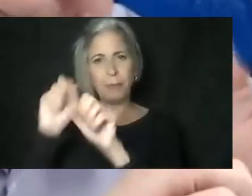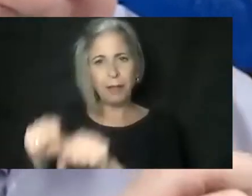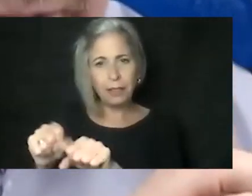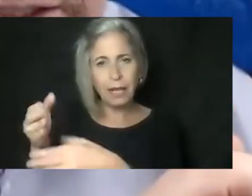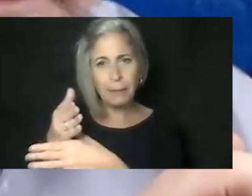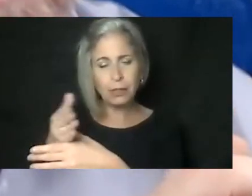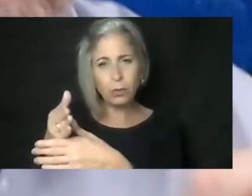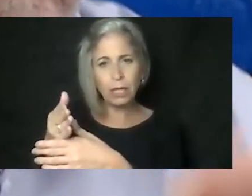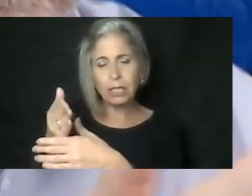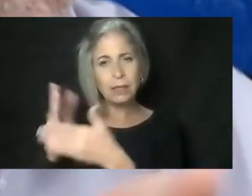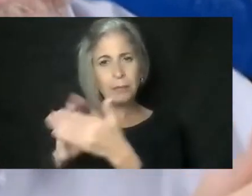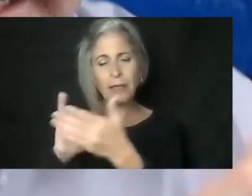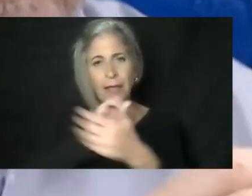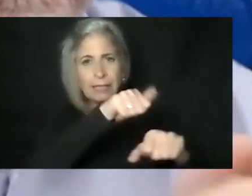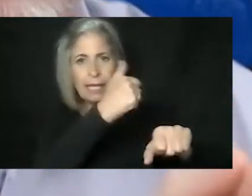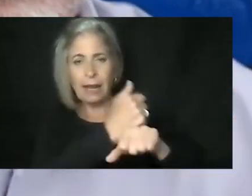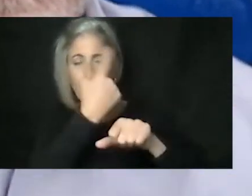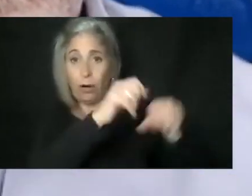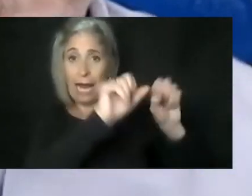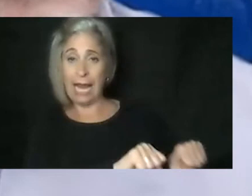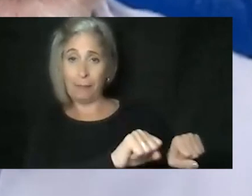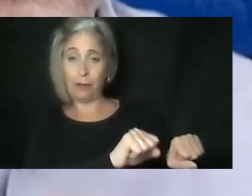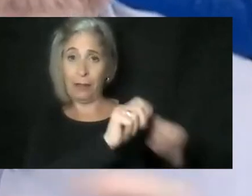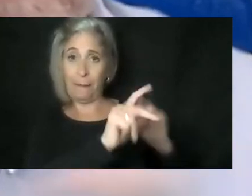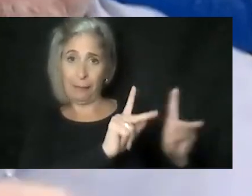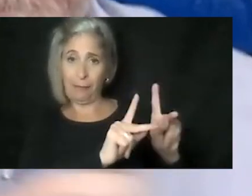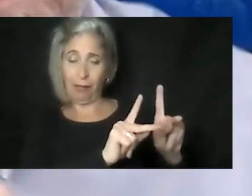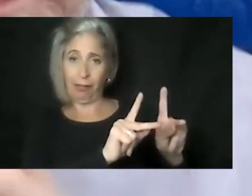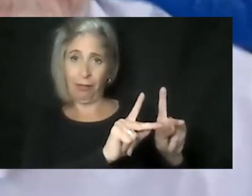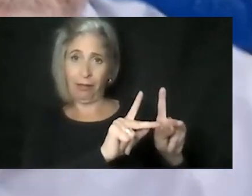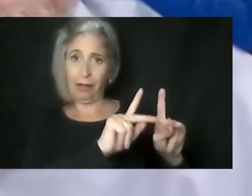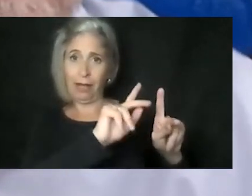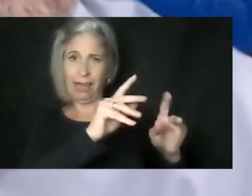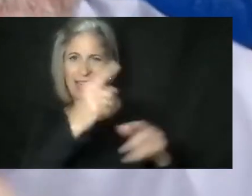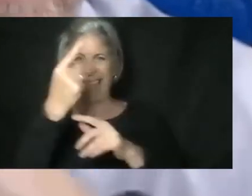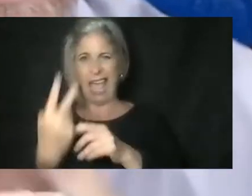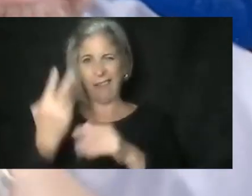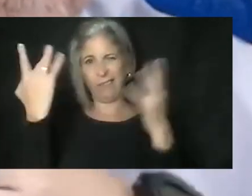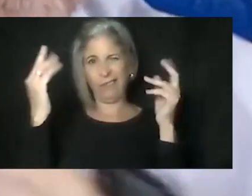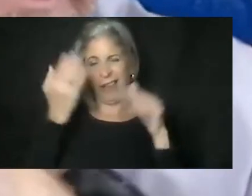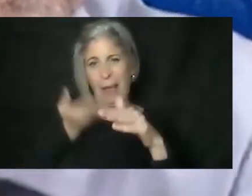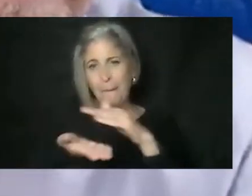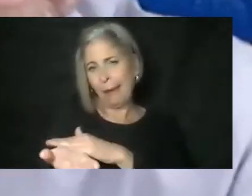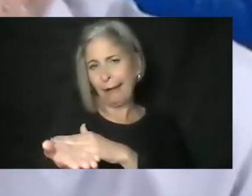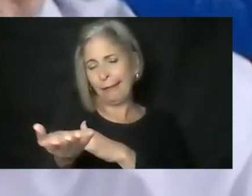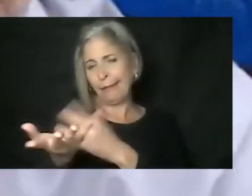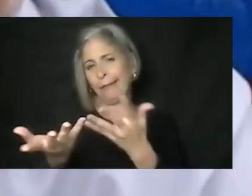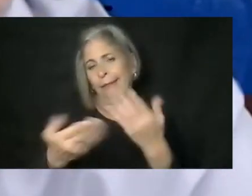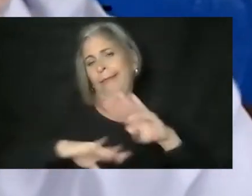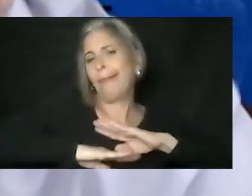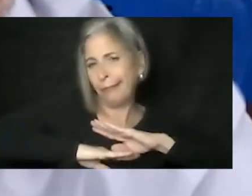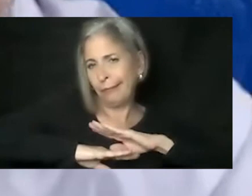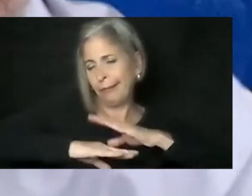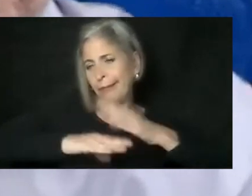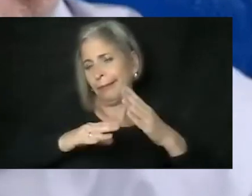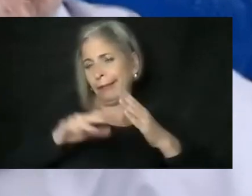between something that's built for abled people and then just sort of like half-baked compliance-based sort of accessibility that